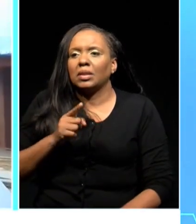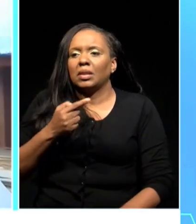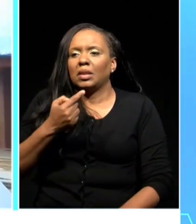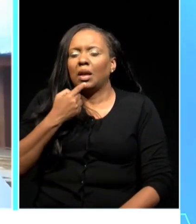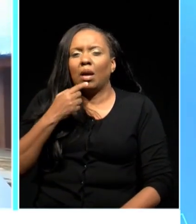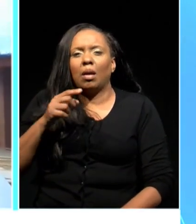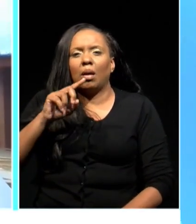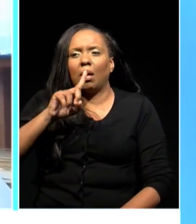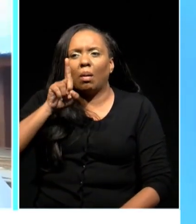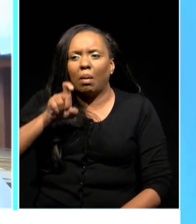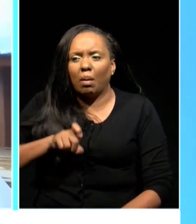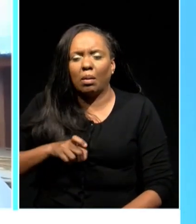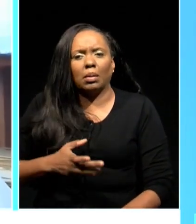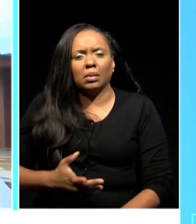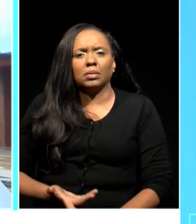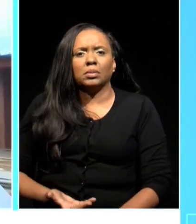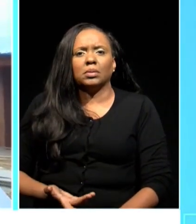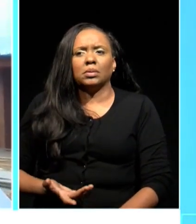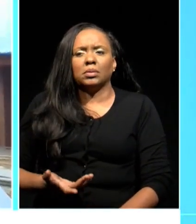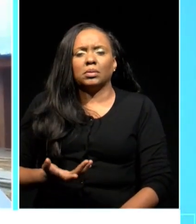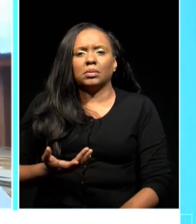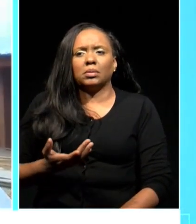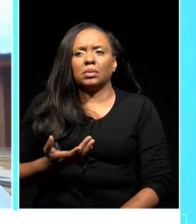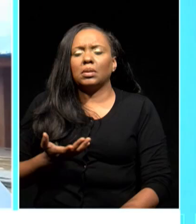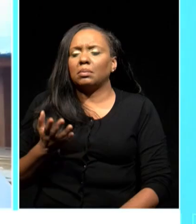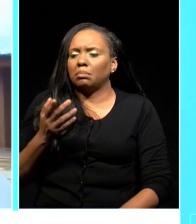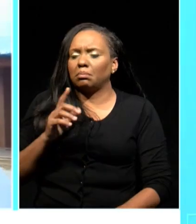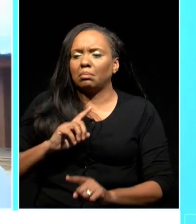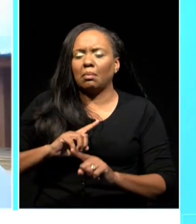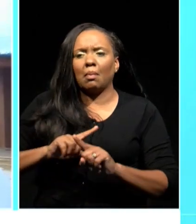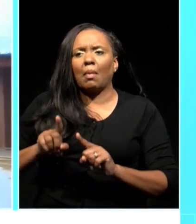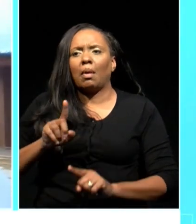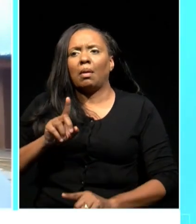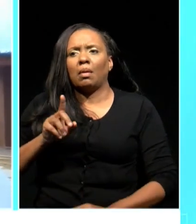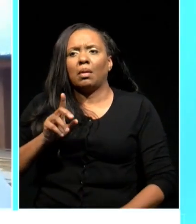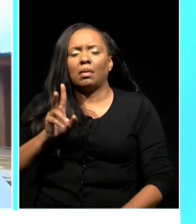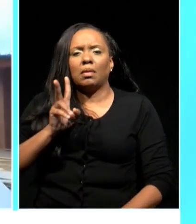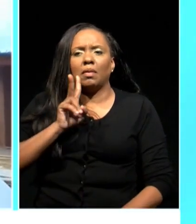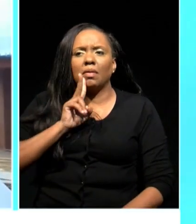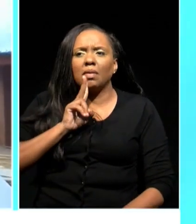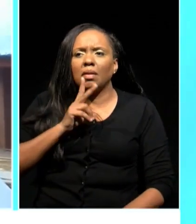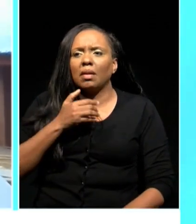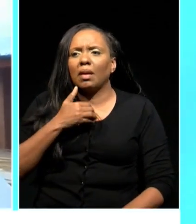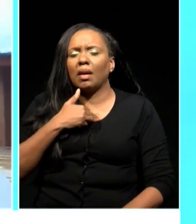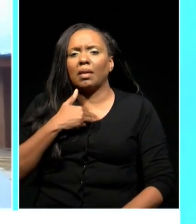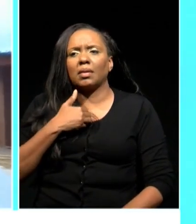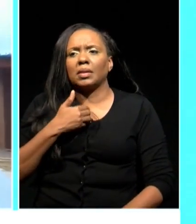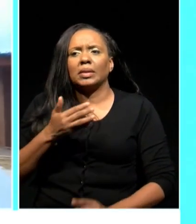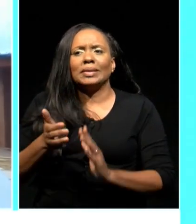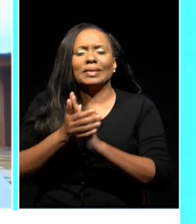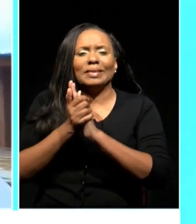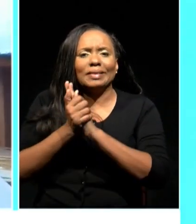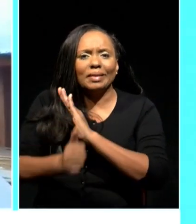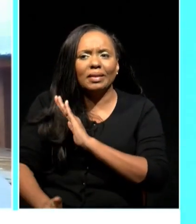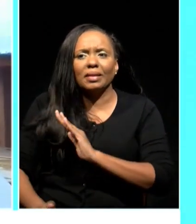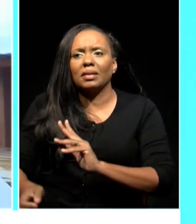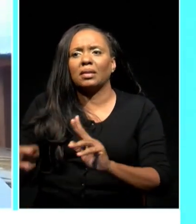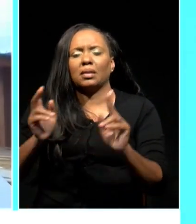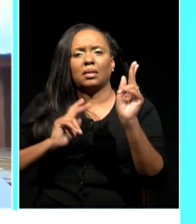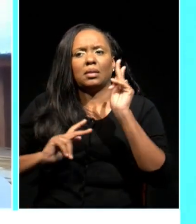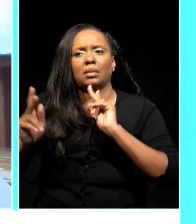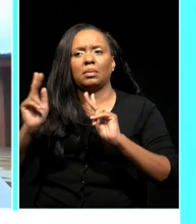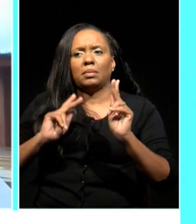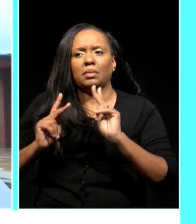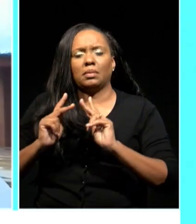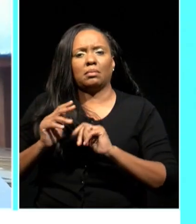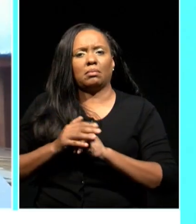Labour Party. But she had one of the most skilled and experienced people close to her as a family